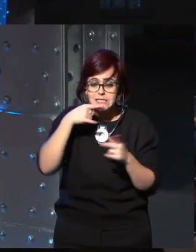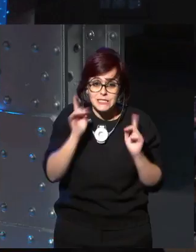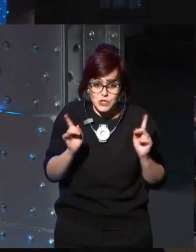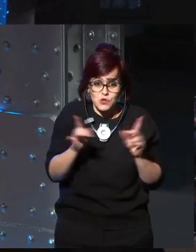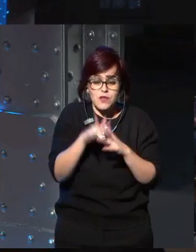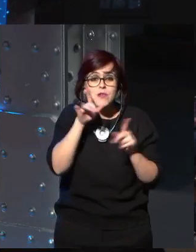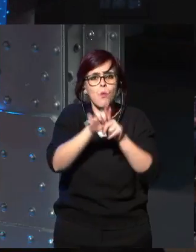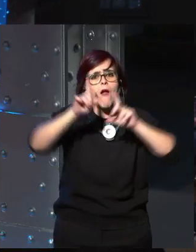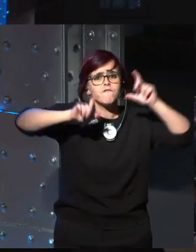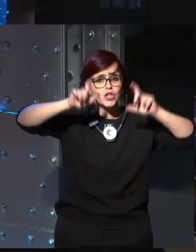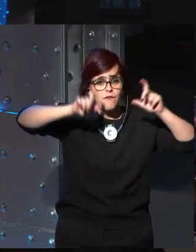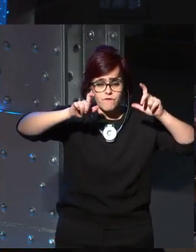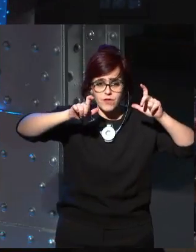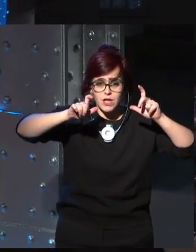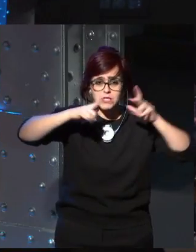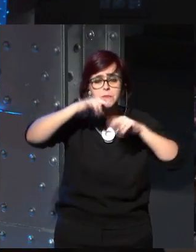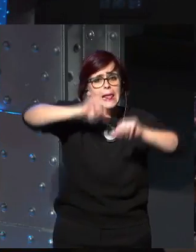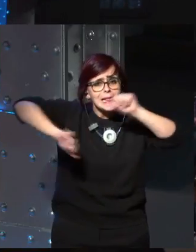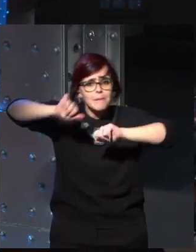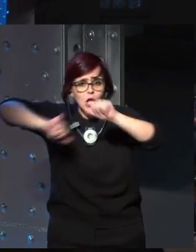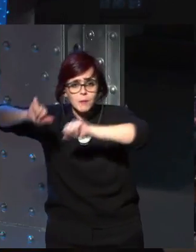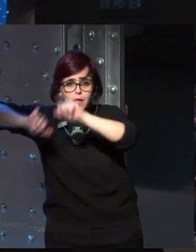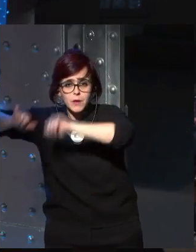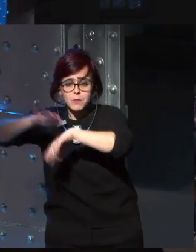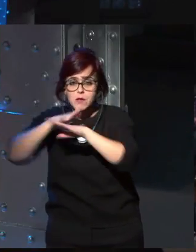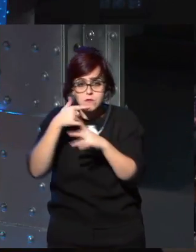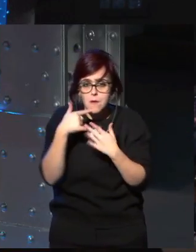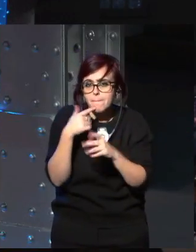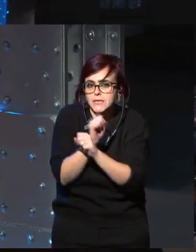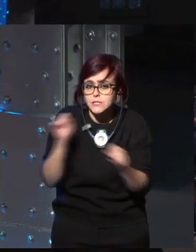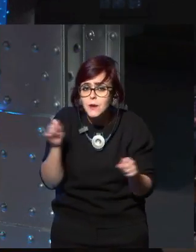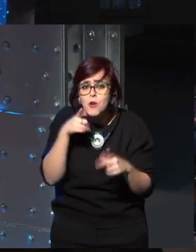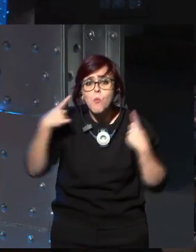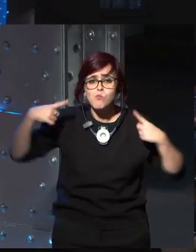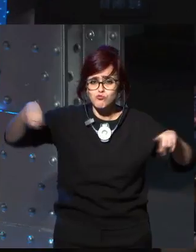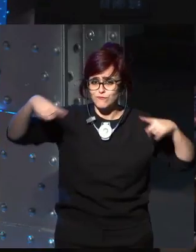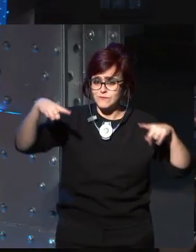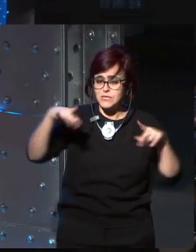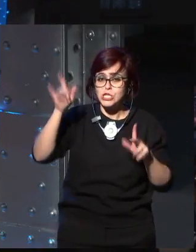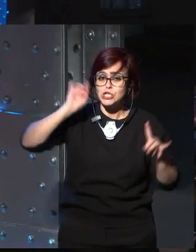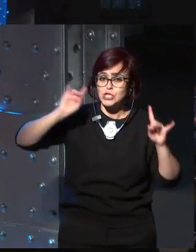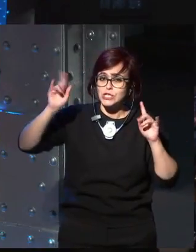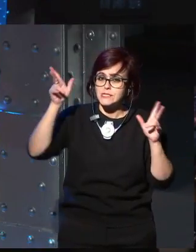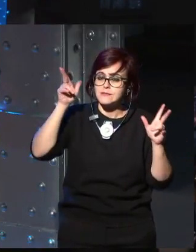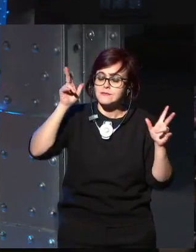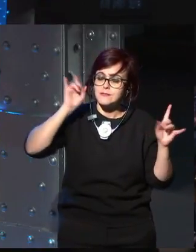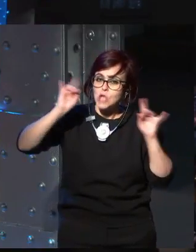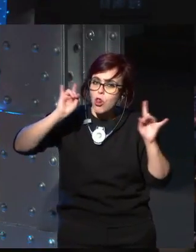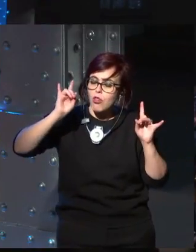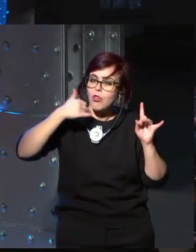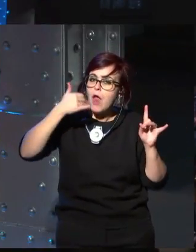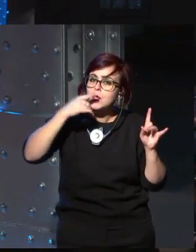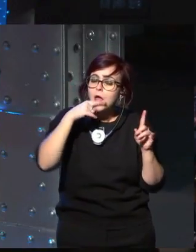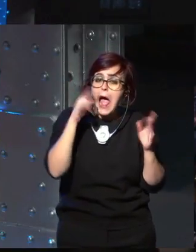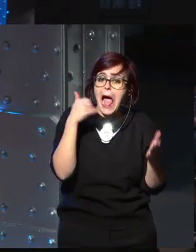It wasn't done because nobody thought to do it, because sound was considered something ephemeral that's in the air. Around the late